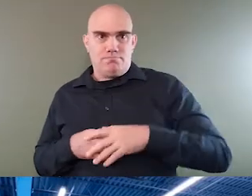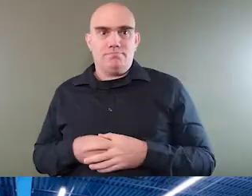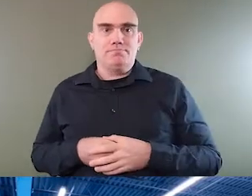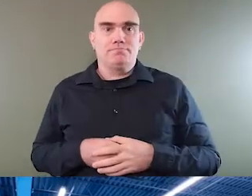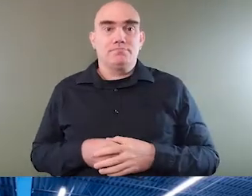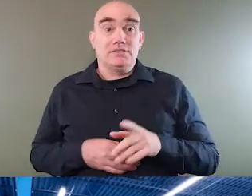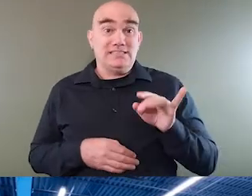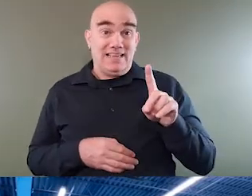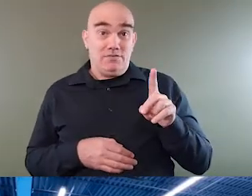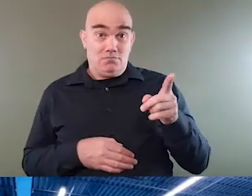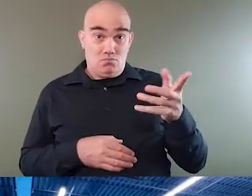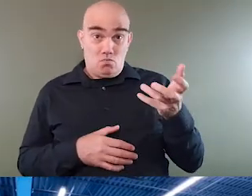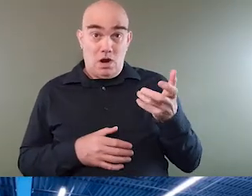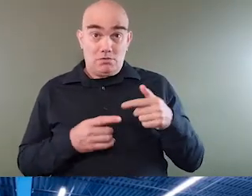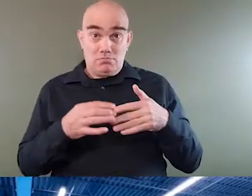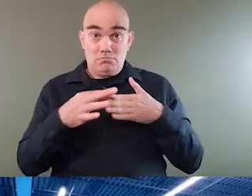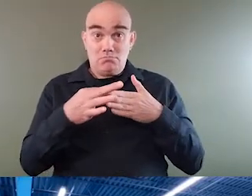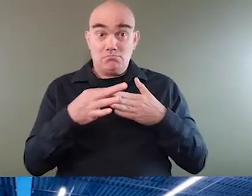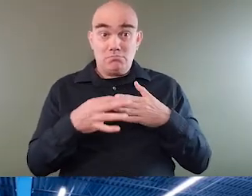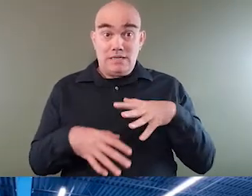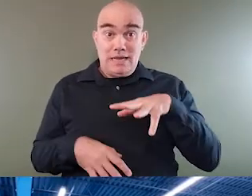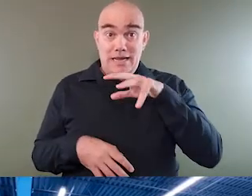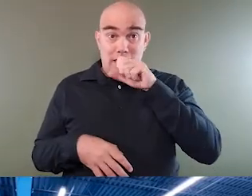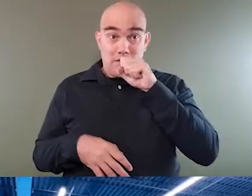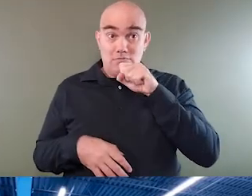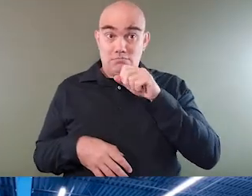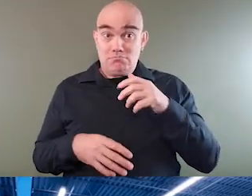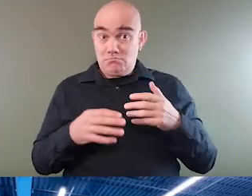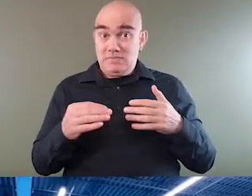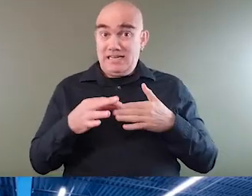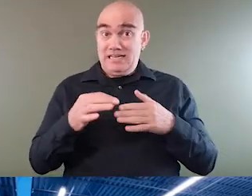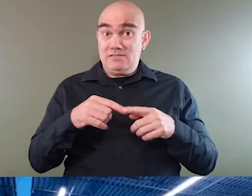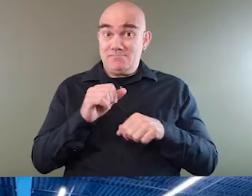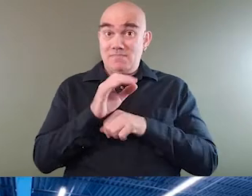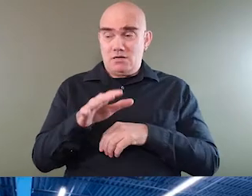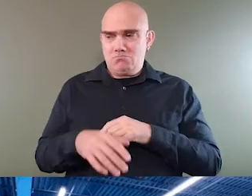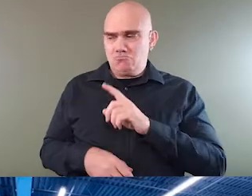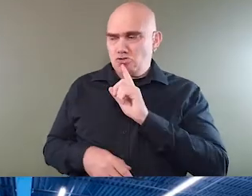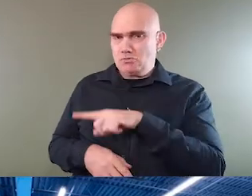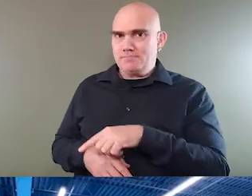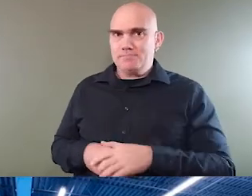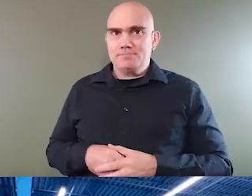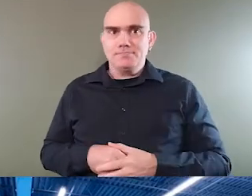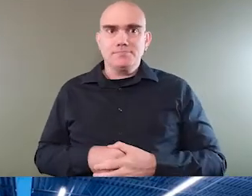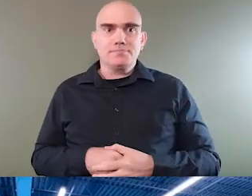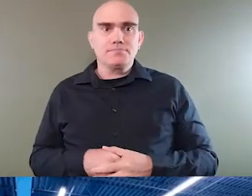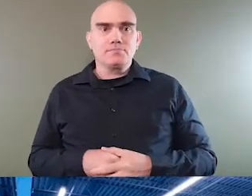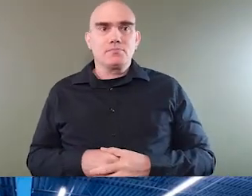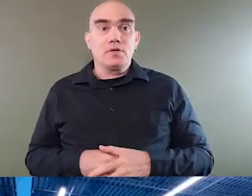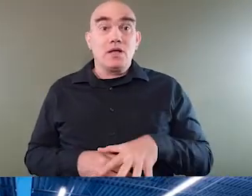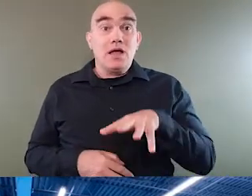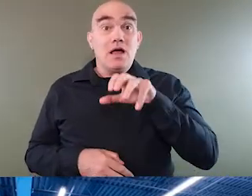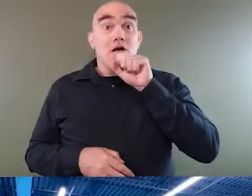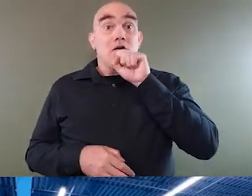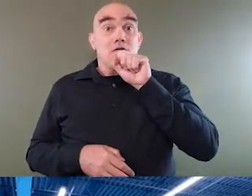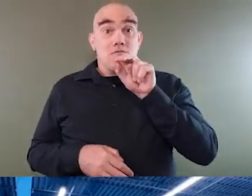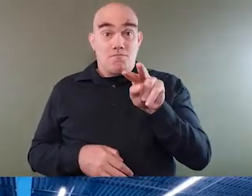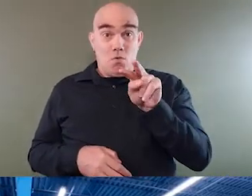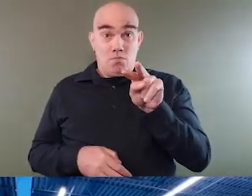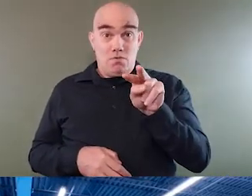David, would you like to take the inhales and send us up to mountain? Sure. Inhale, look